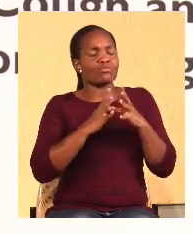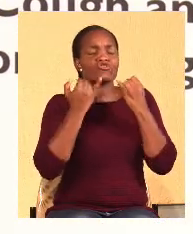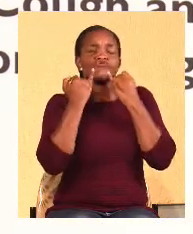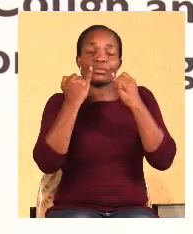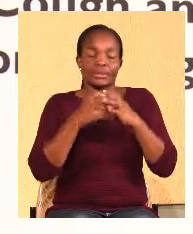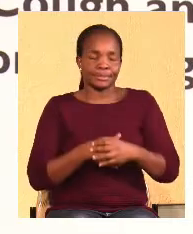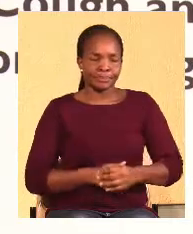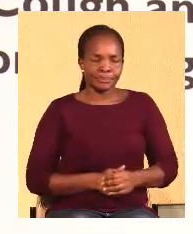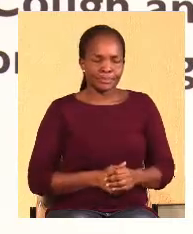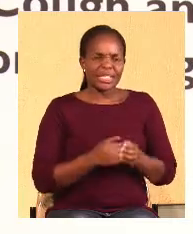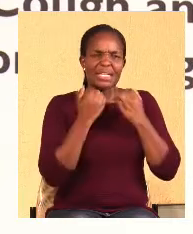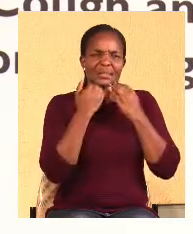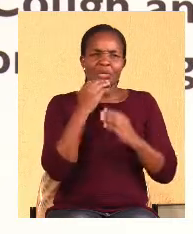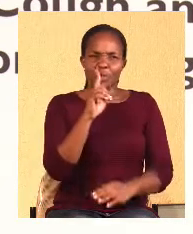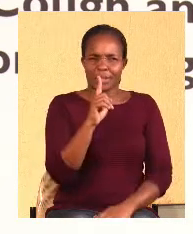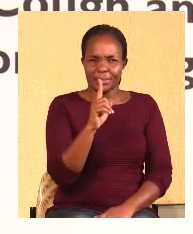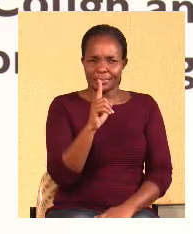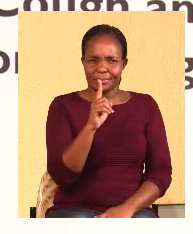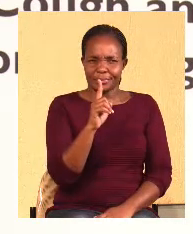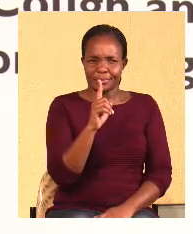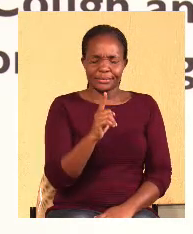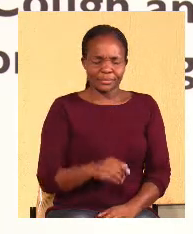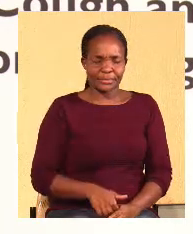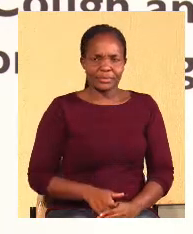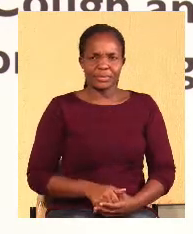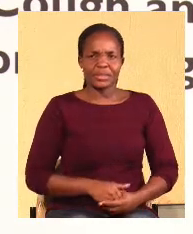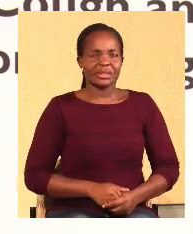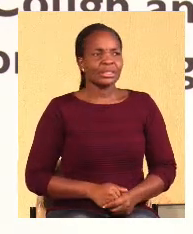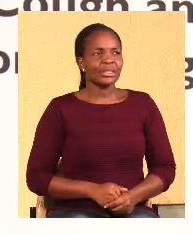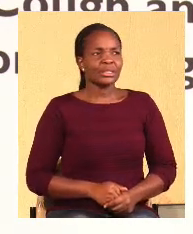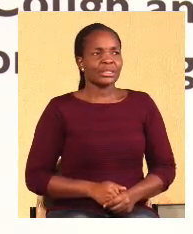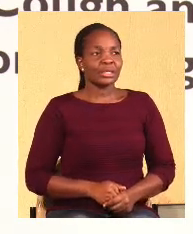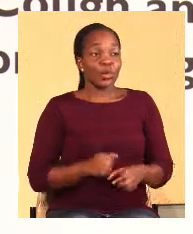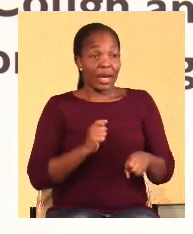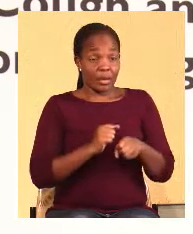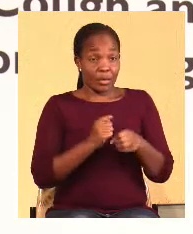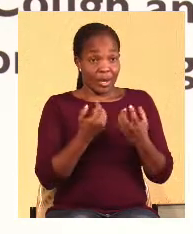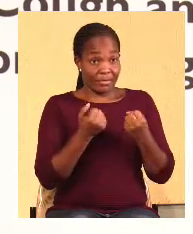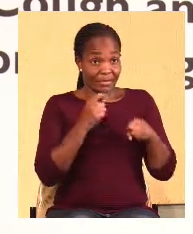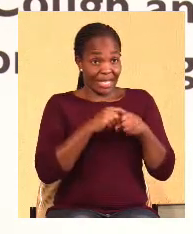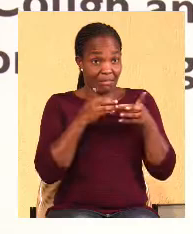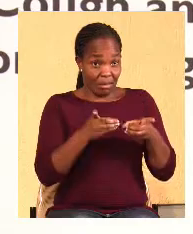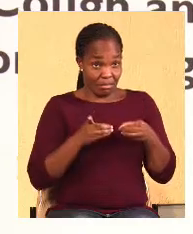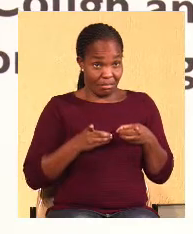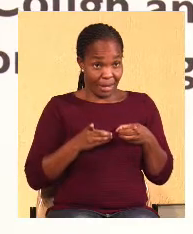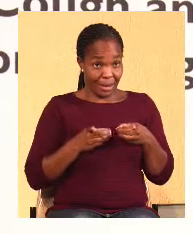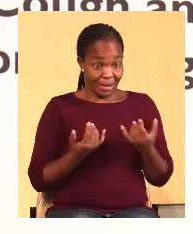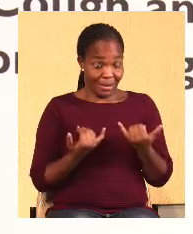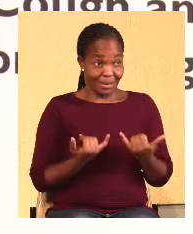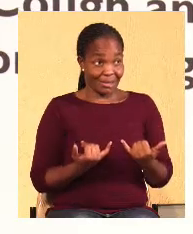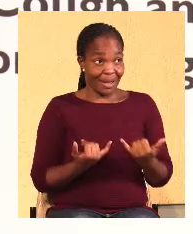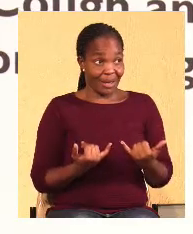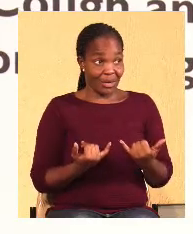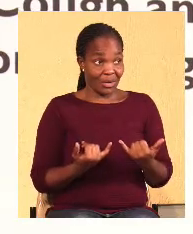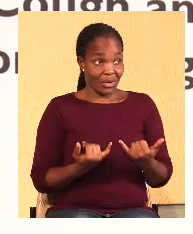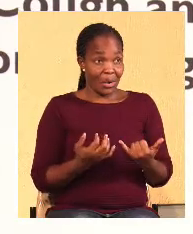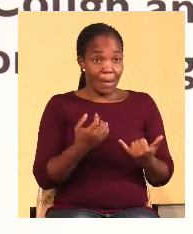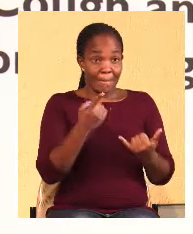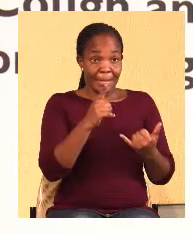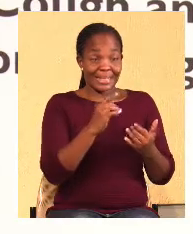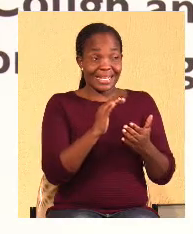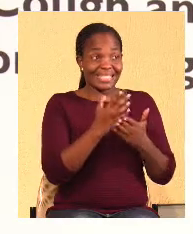to. But let me just start off by saying, just because there is a state of emergency doesn't mean that existing